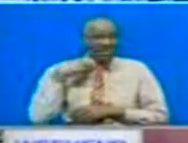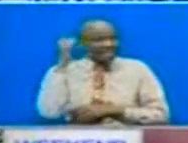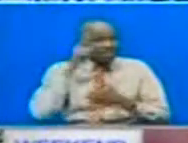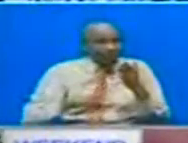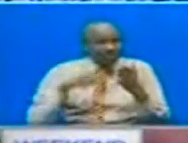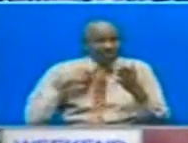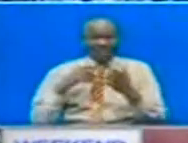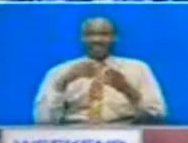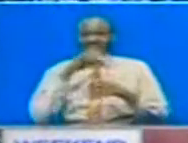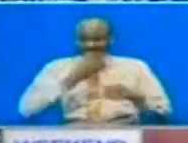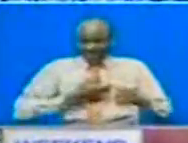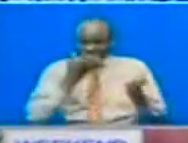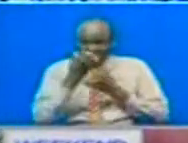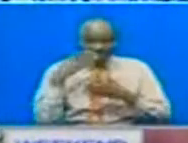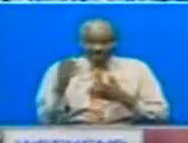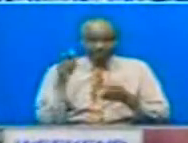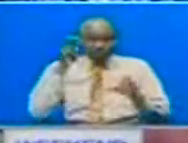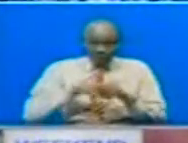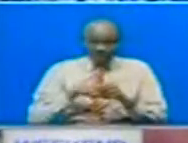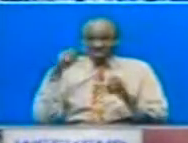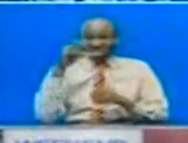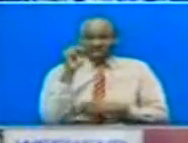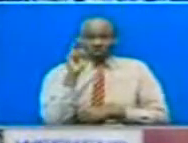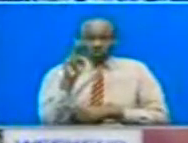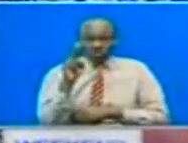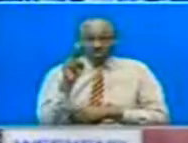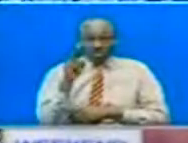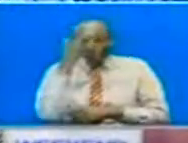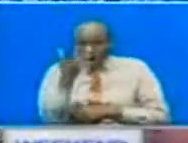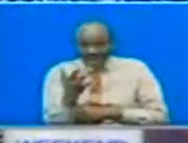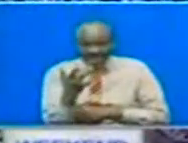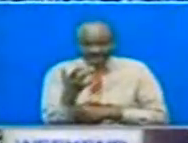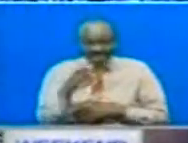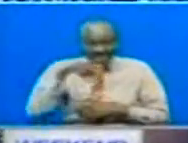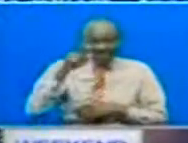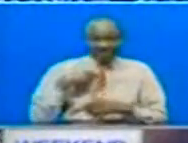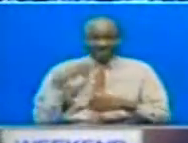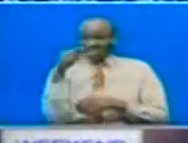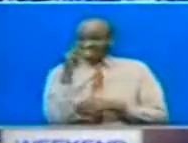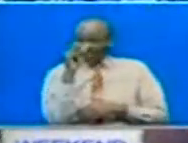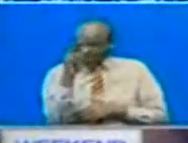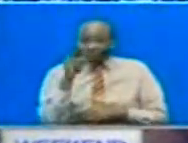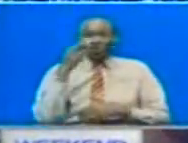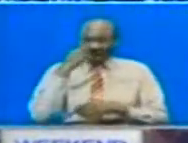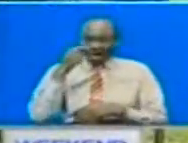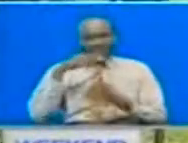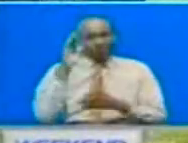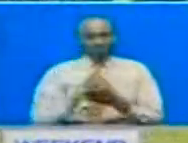has left the civil service to join the GSU. Why? Because apparently the GSU are much more